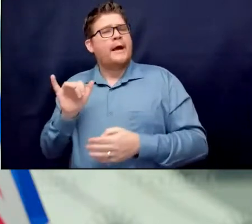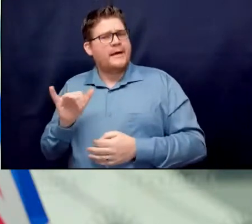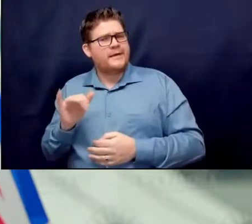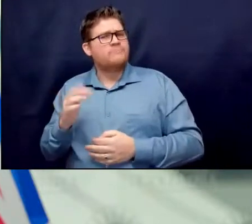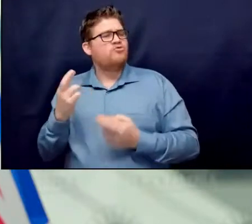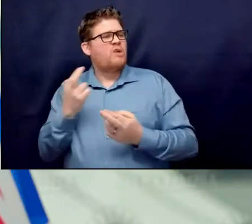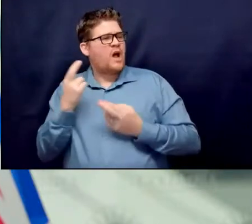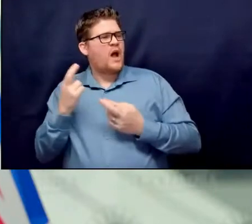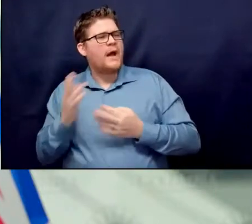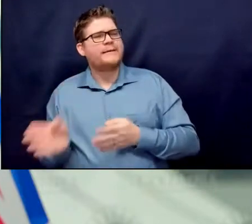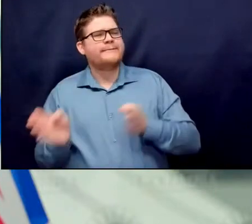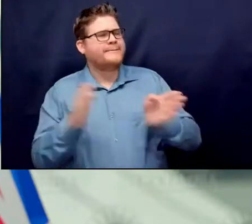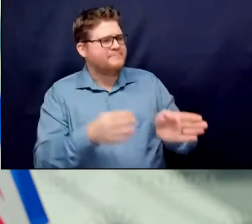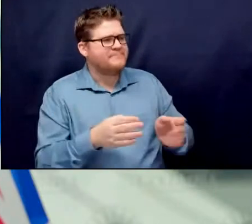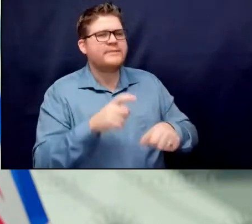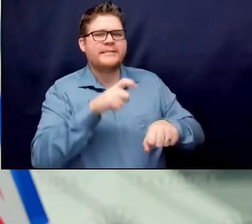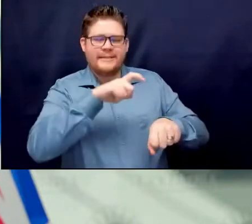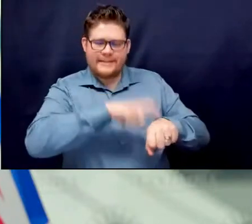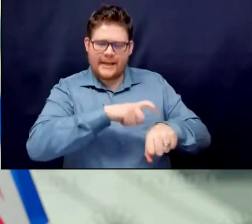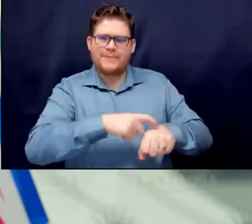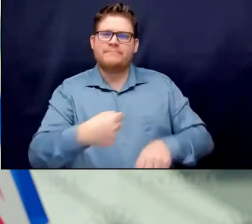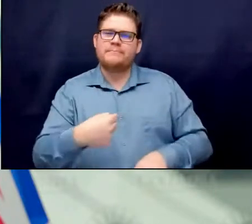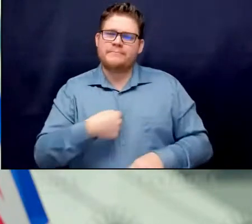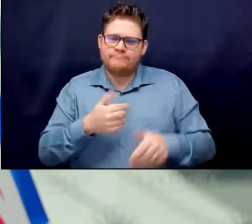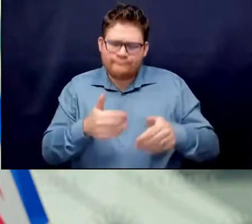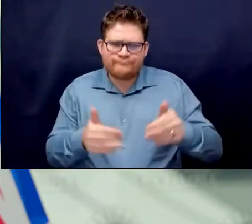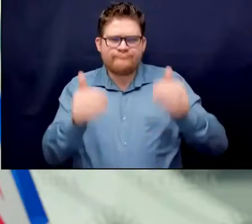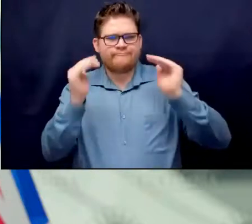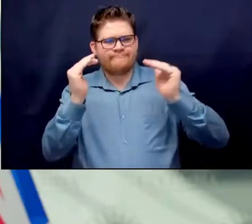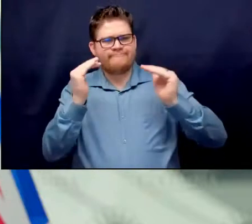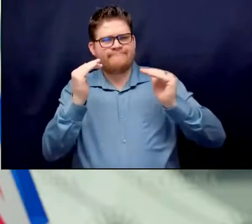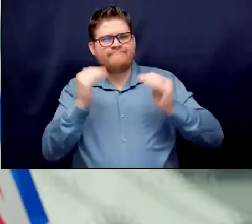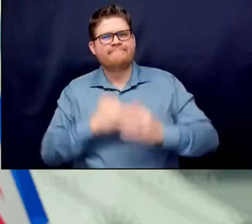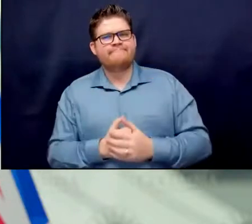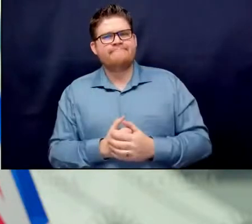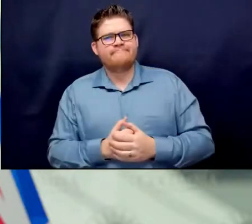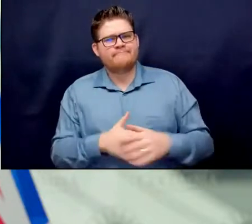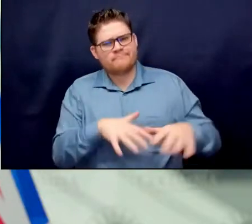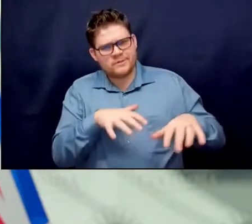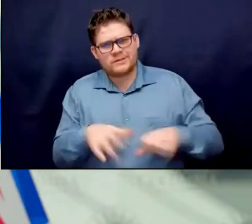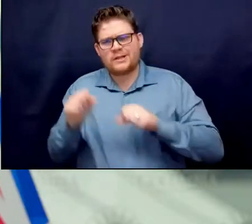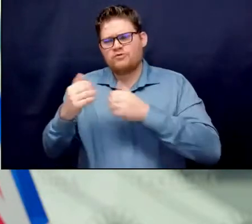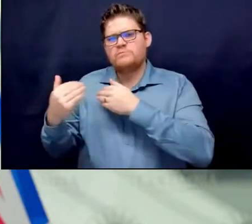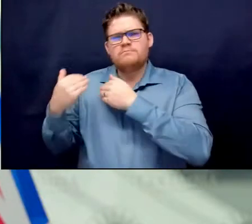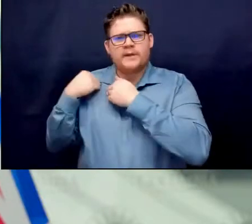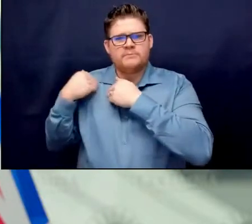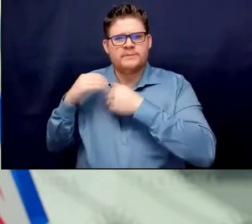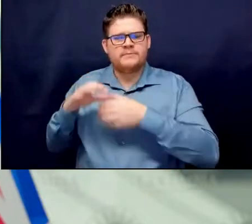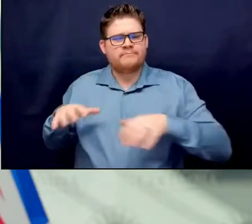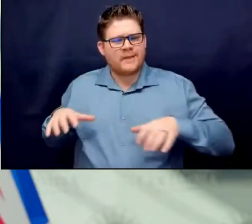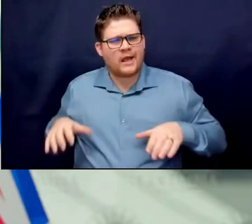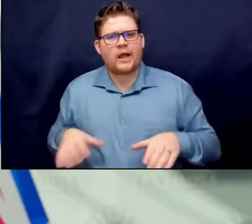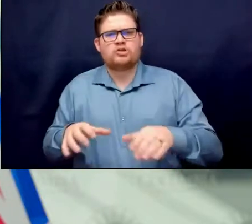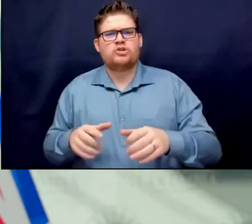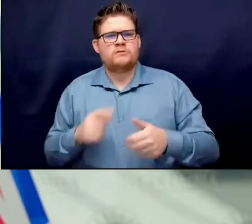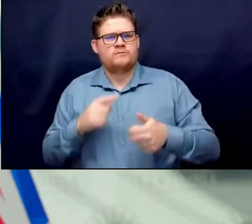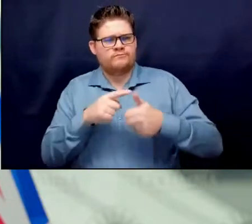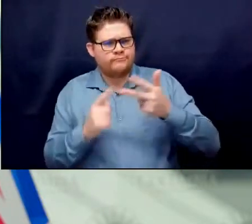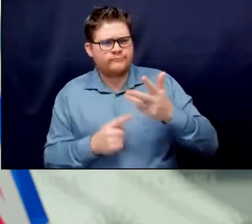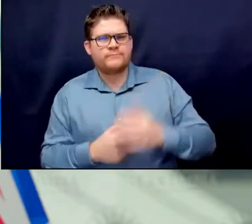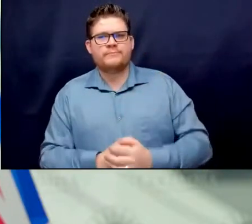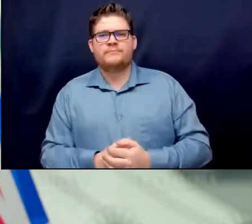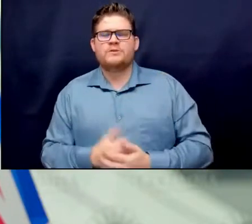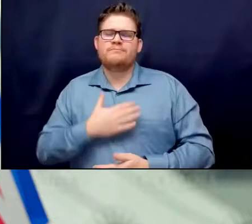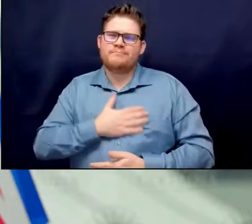our efforts in these next weeks, these difficult weeks for our healthcare system. And the information that we've provided today illustrates that. That